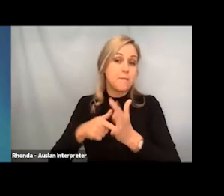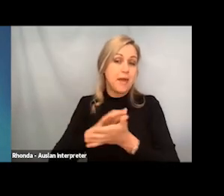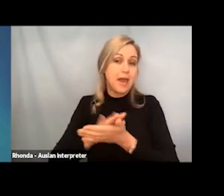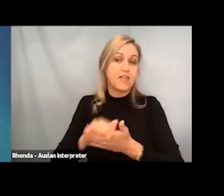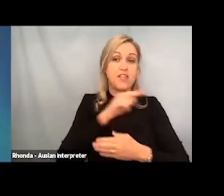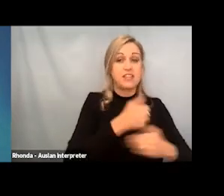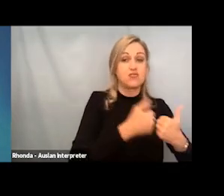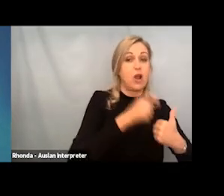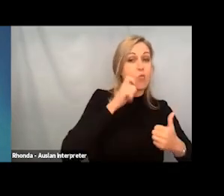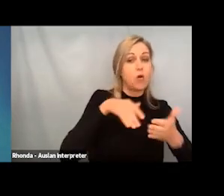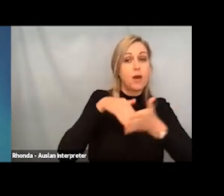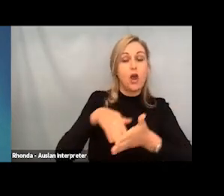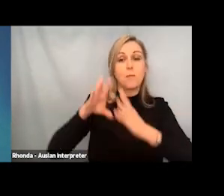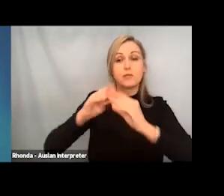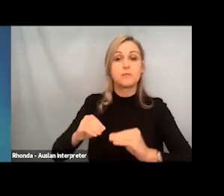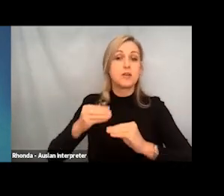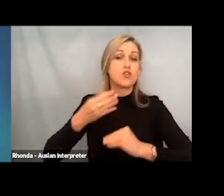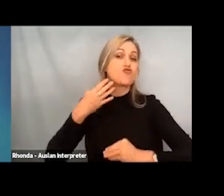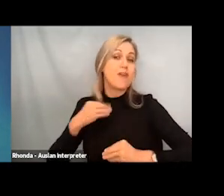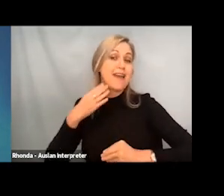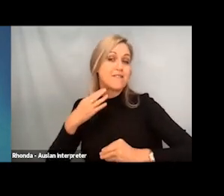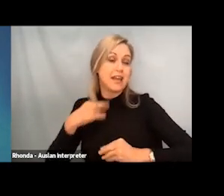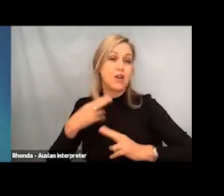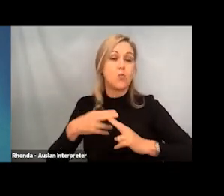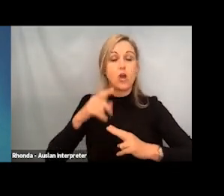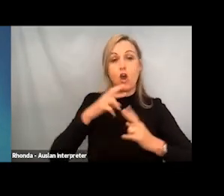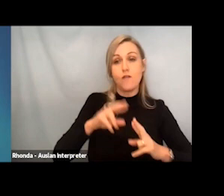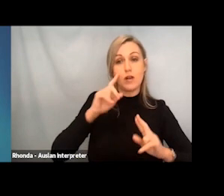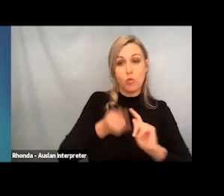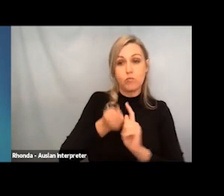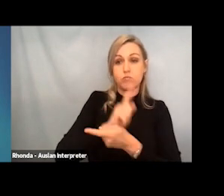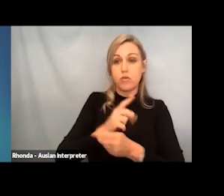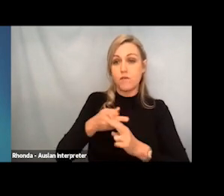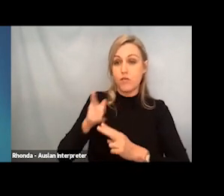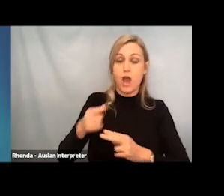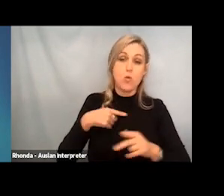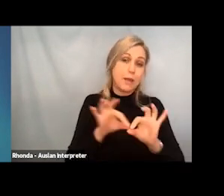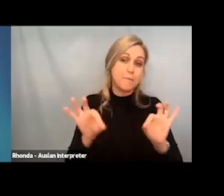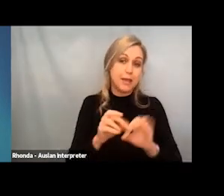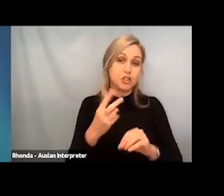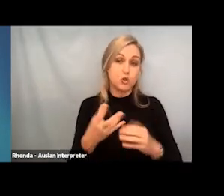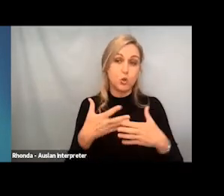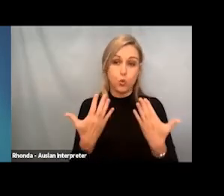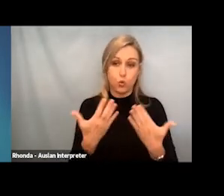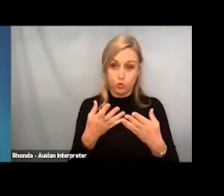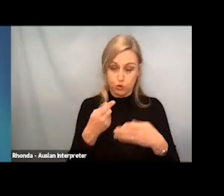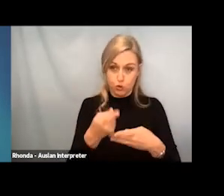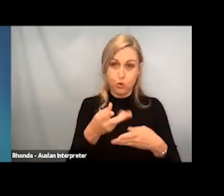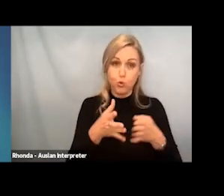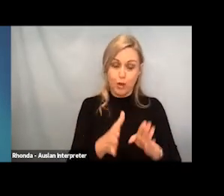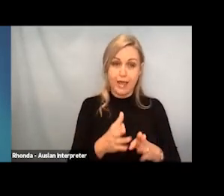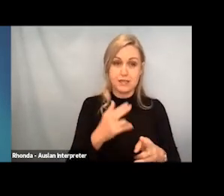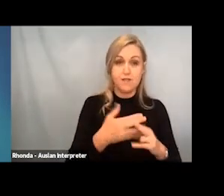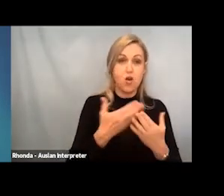that reduction in craving could translate to a reduction in methamphetamine use. And we measured that two ways, days of use and % of